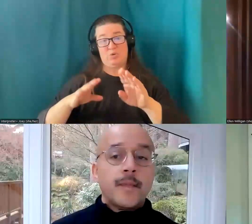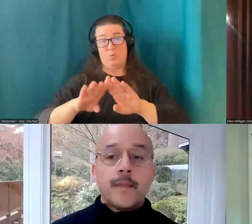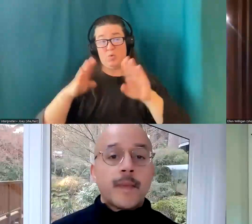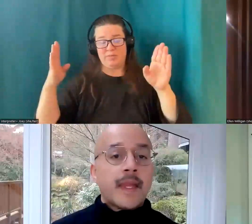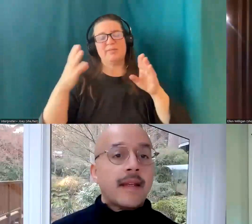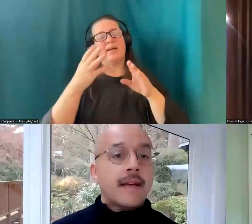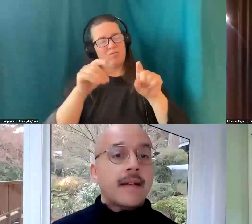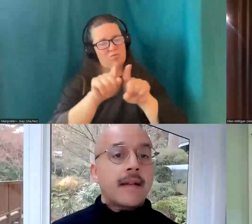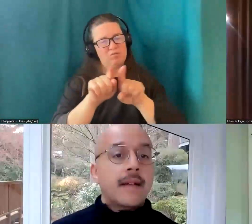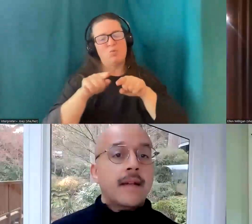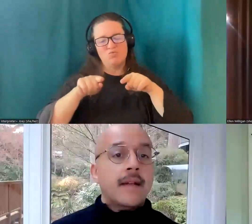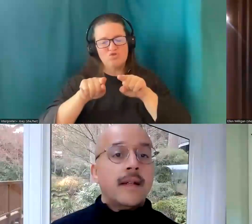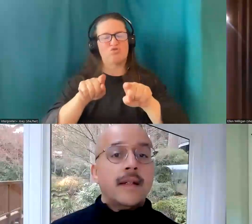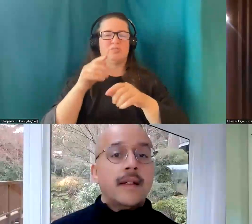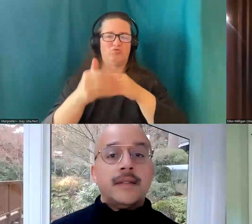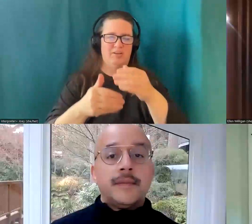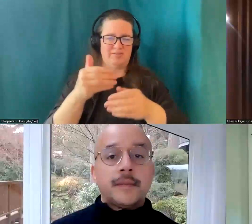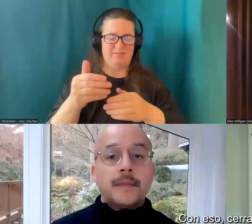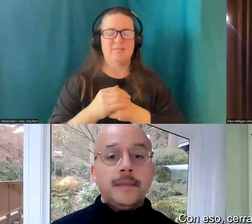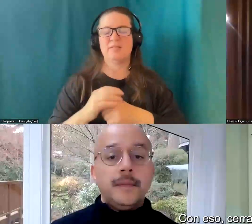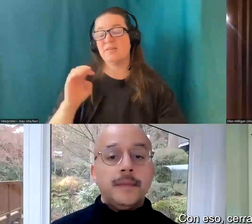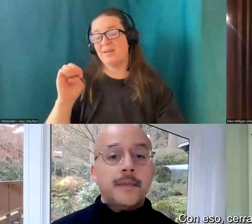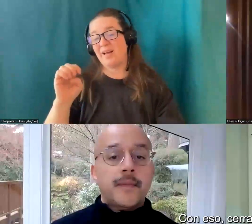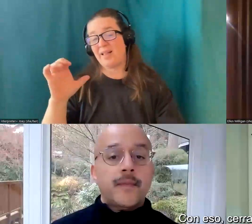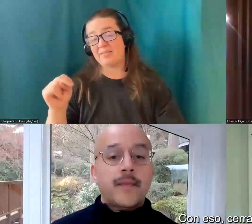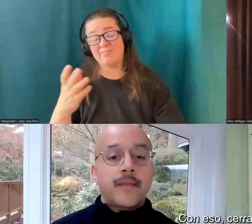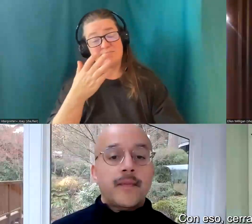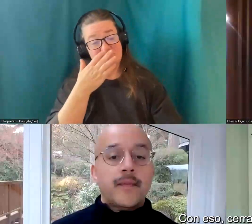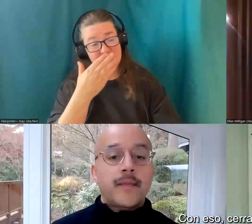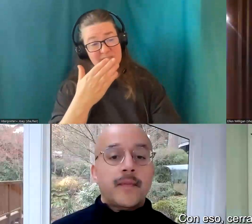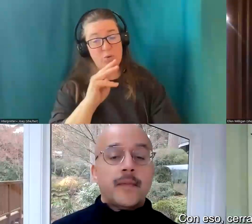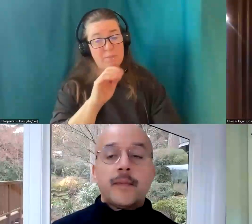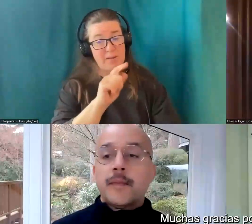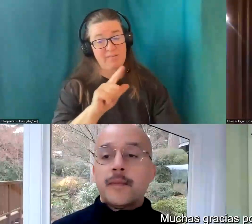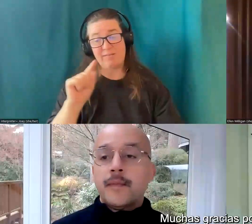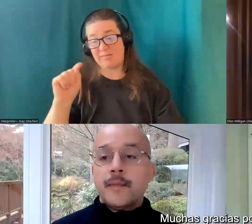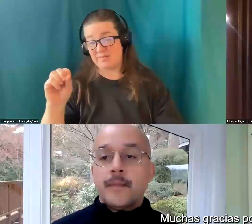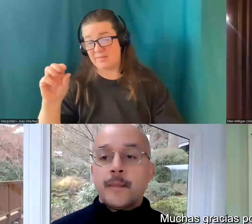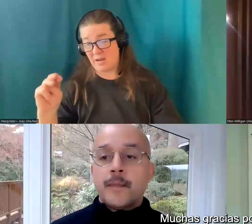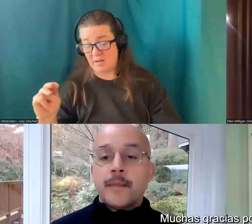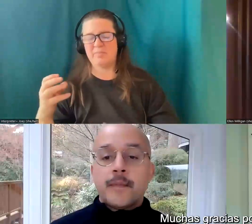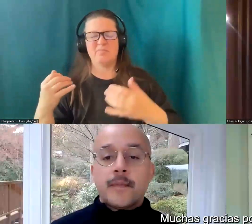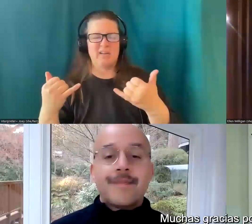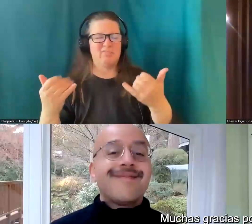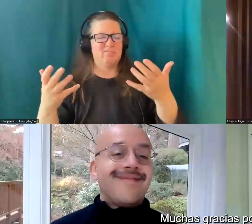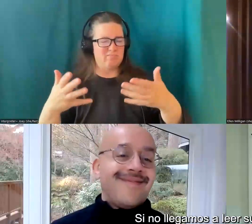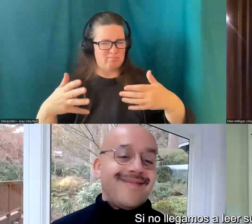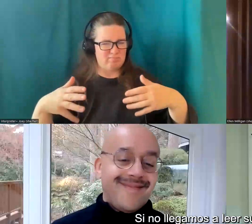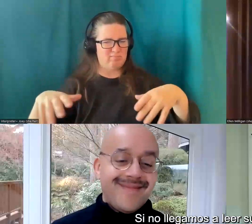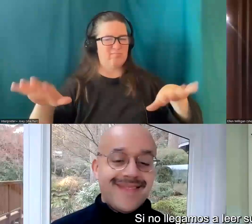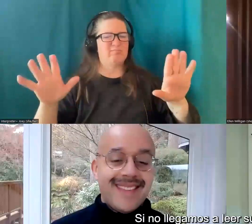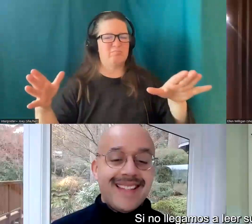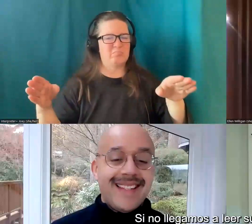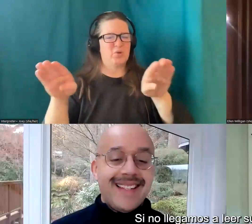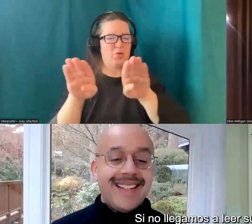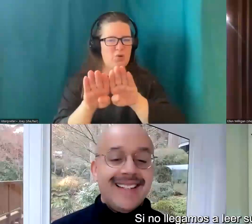Fantastic. Well, thank you both Michael and Tom. I think with that, we will wrap up our Q&A. Thank you so much for submitting all those questions. Again, if we